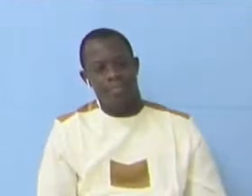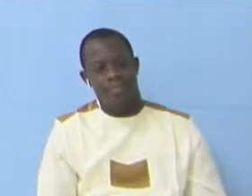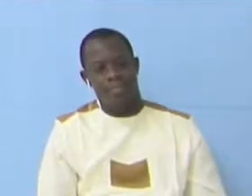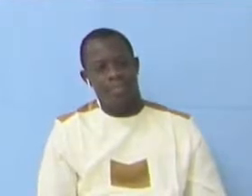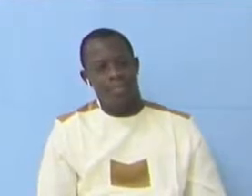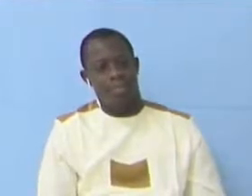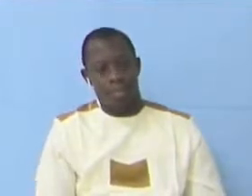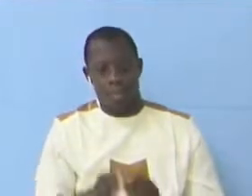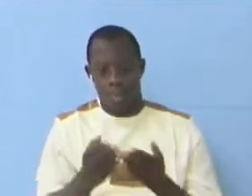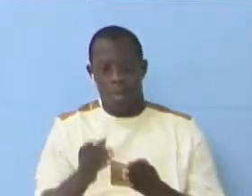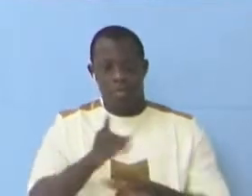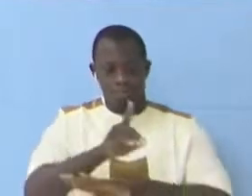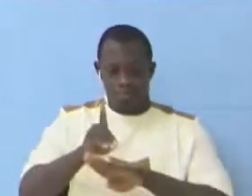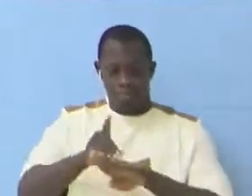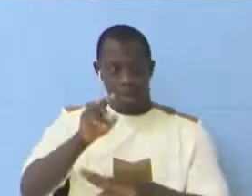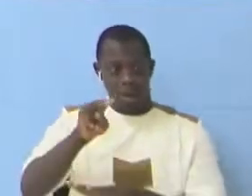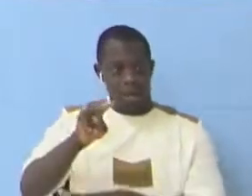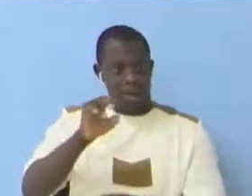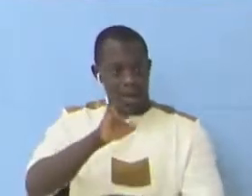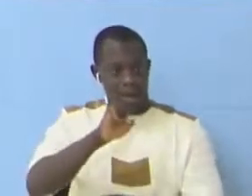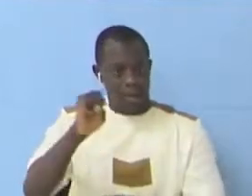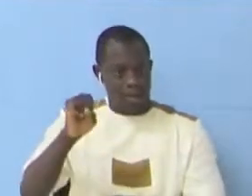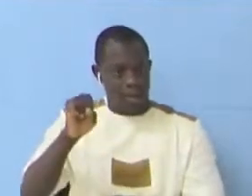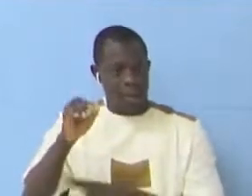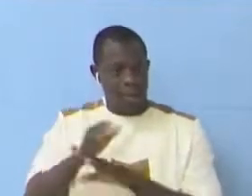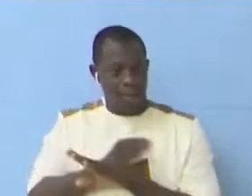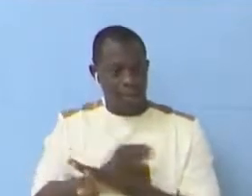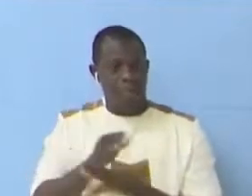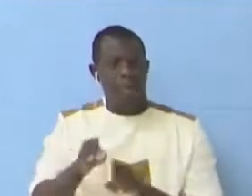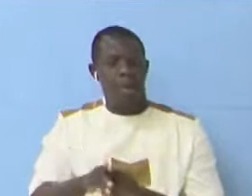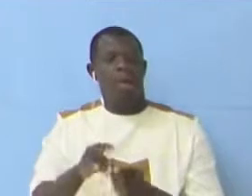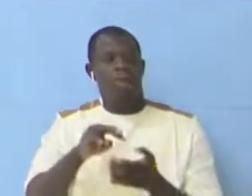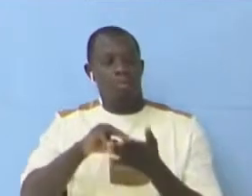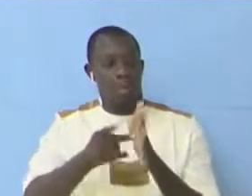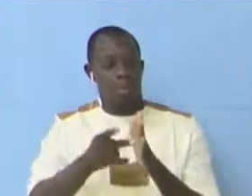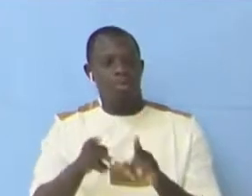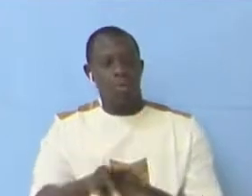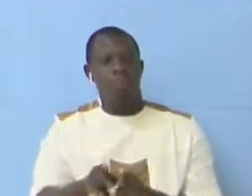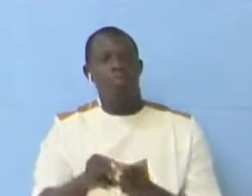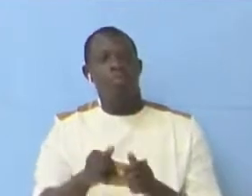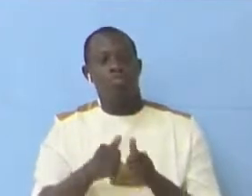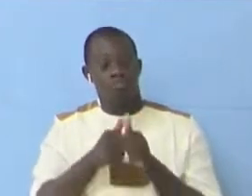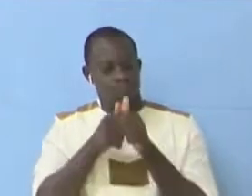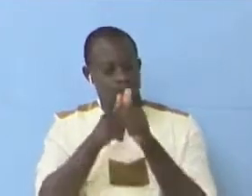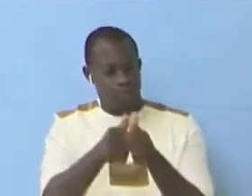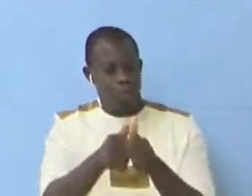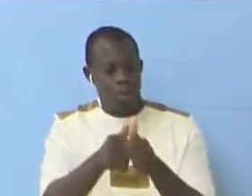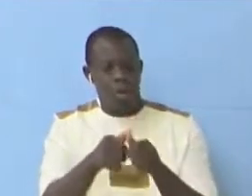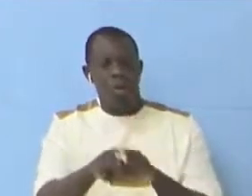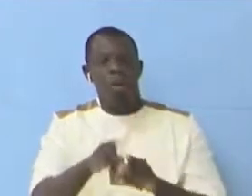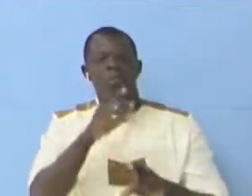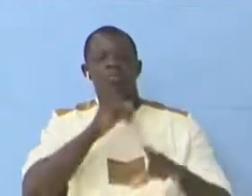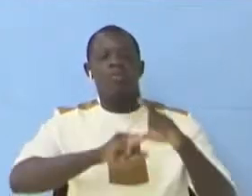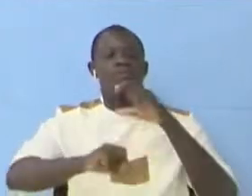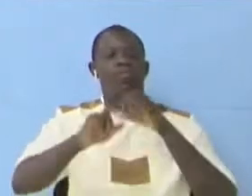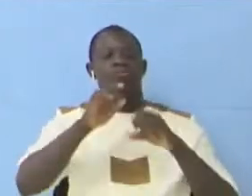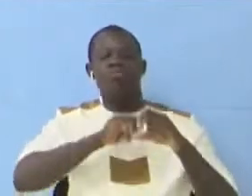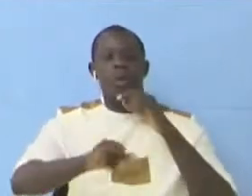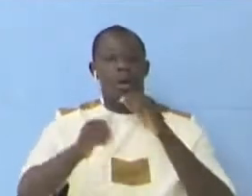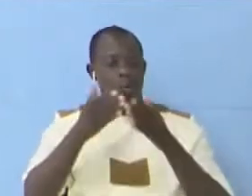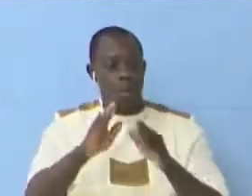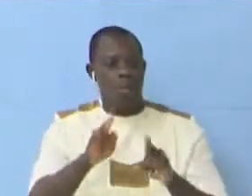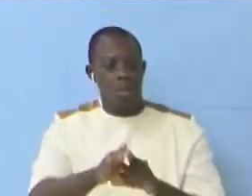the NSS, it was entirely a professional intelligence